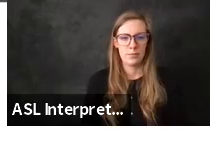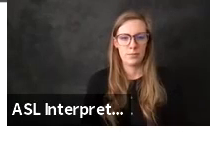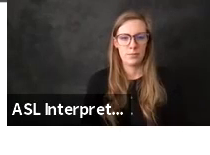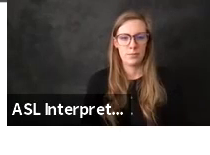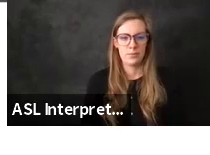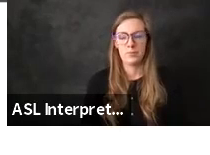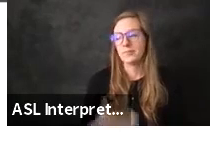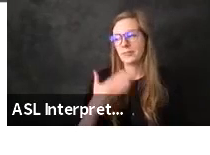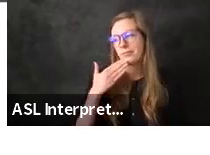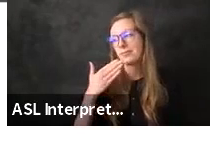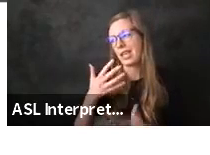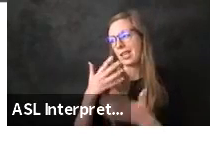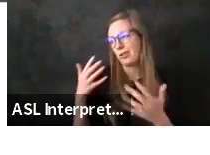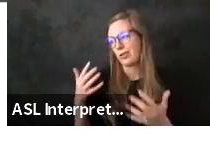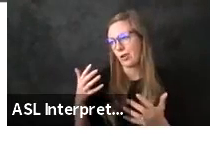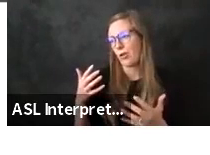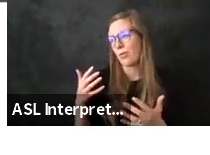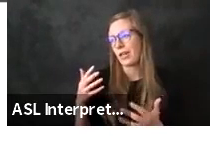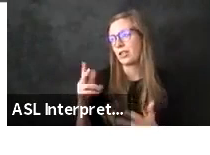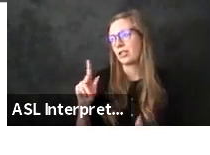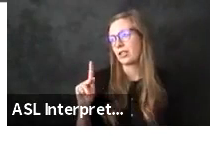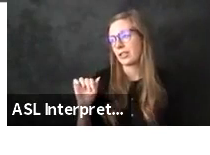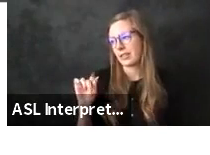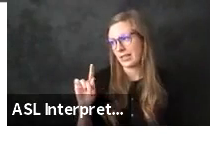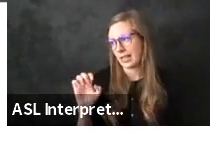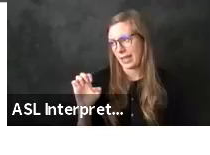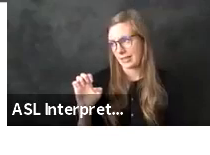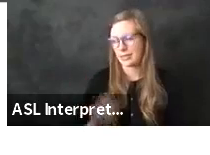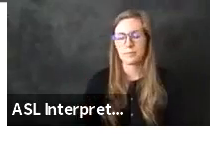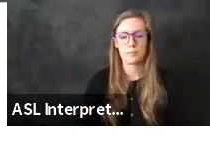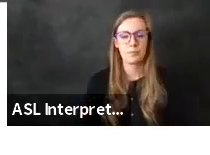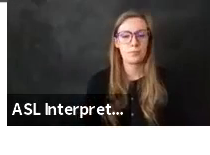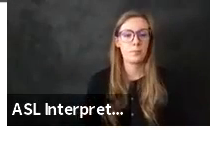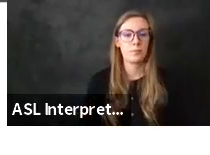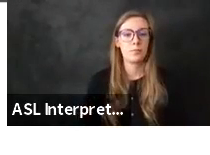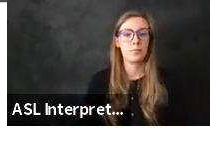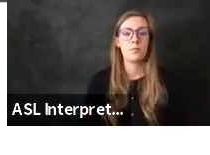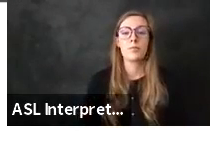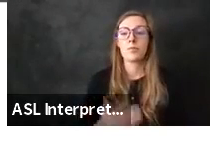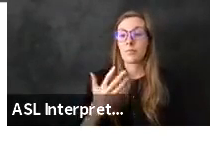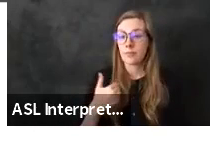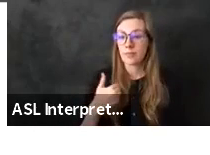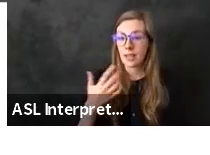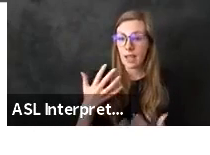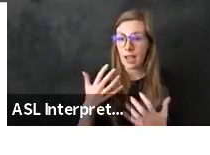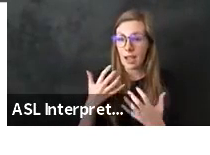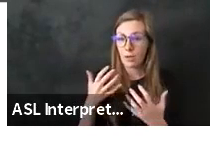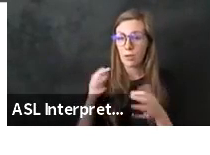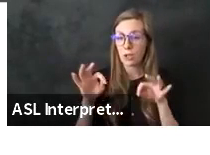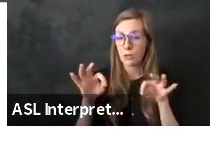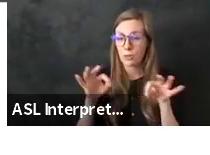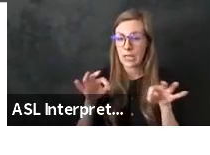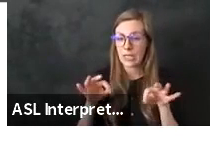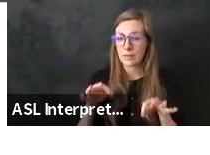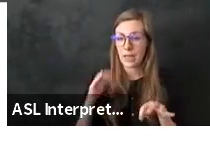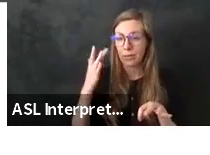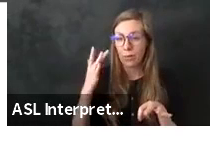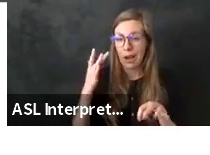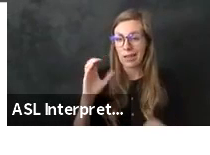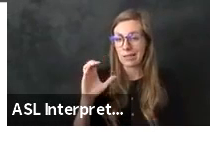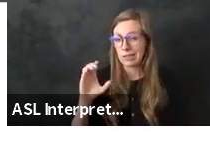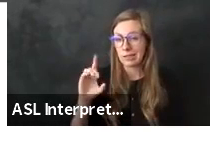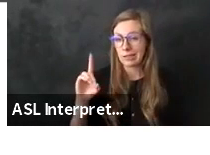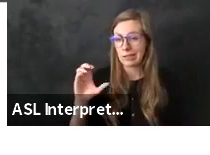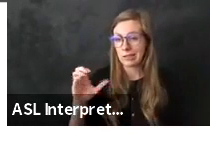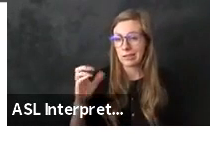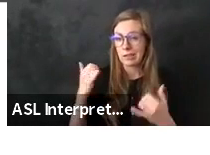Great, thank you so much for the excellent presentation, Kate. I'd like to talk some about why the CDC is now